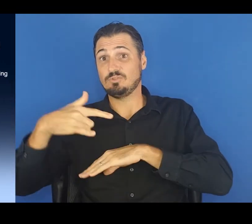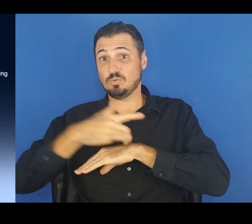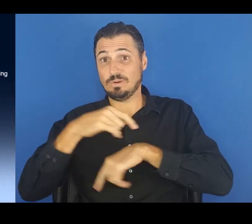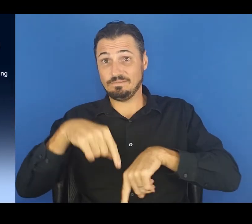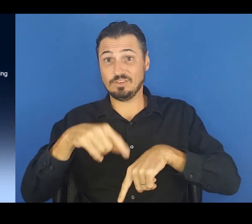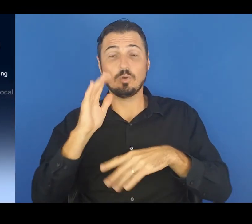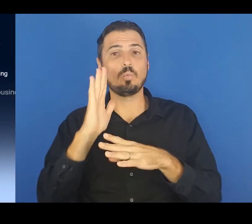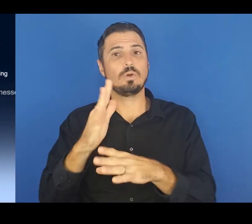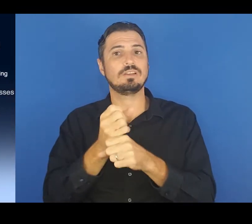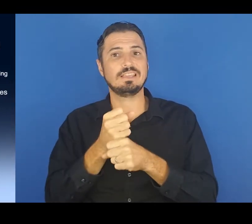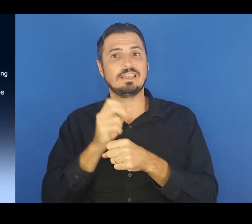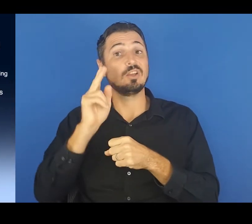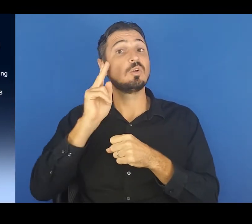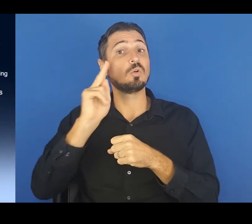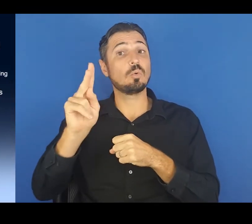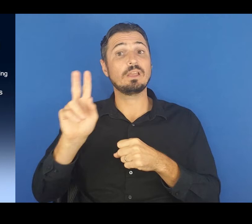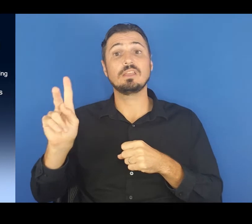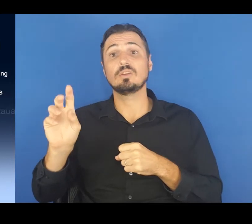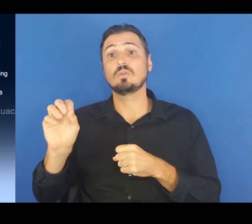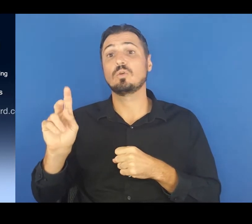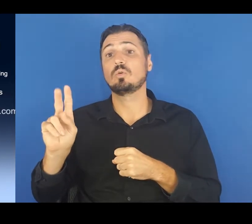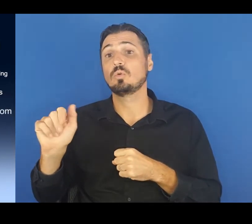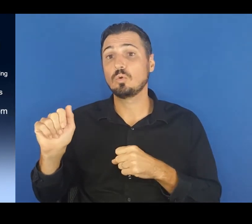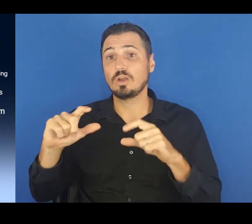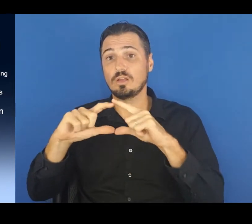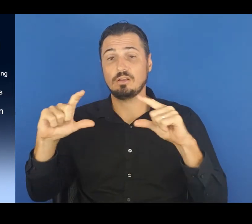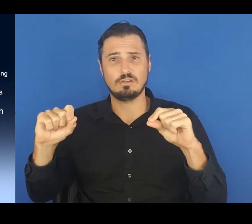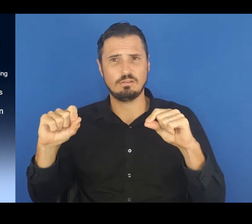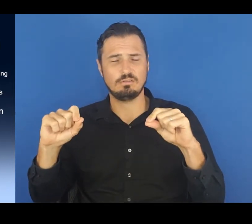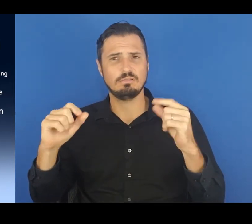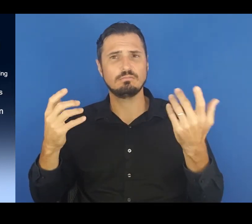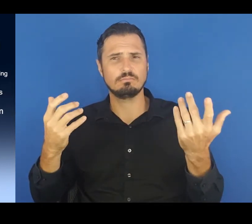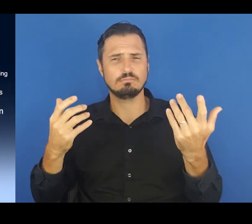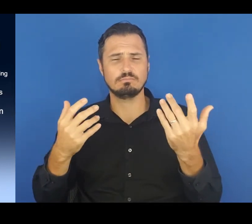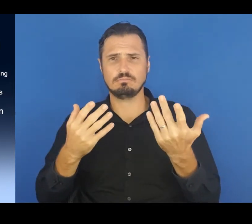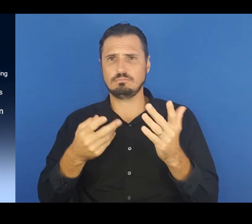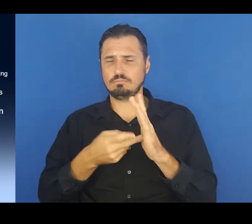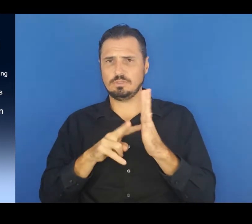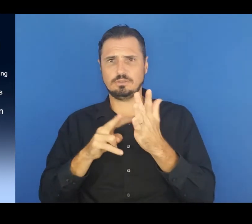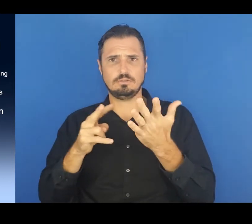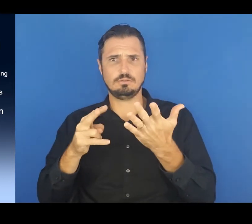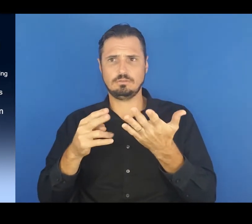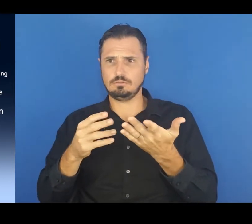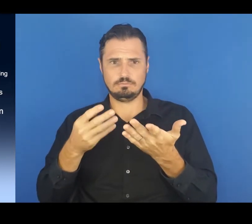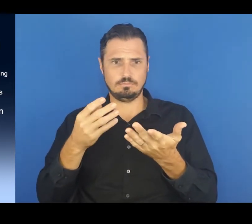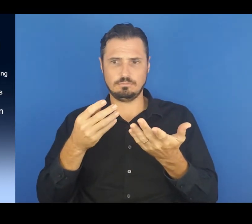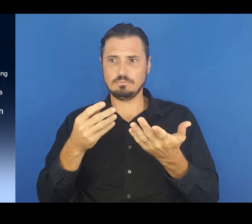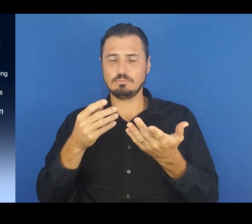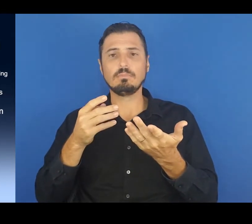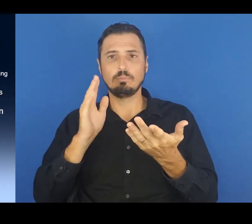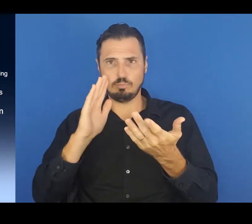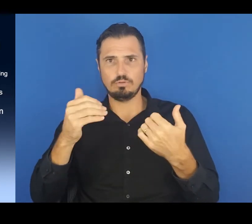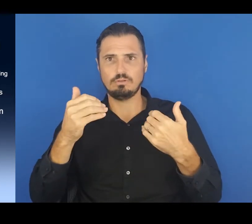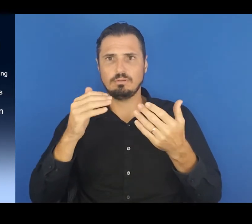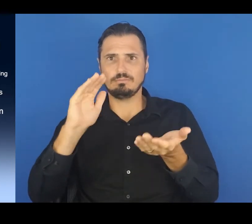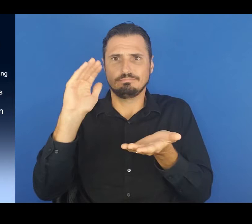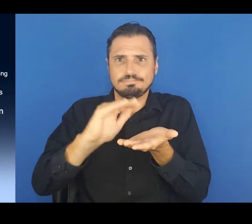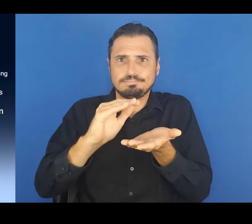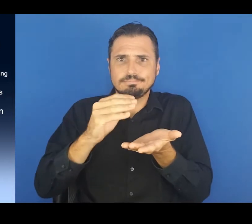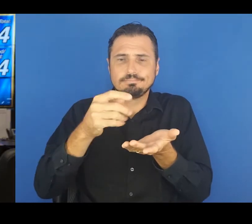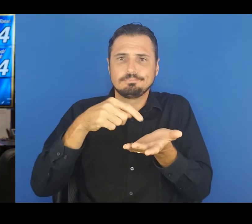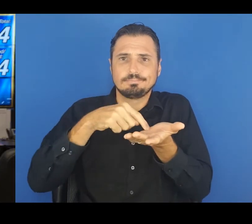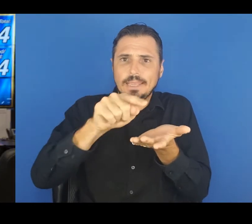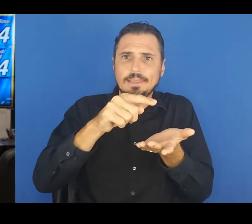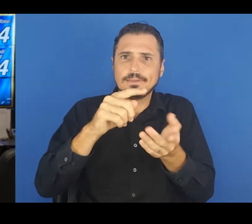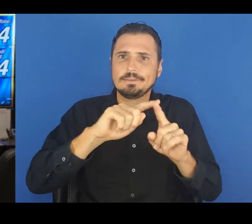will receive a Kauai Kokua card, which offers discounts to businesses and activities